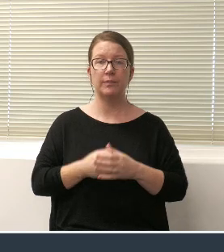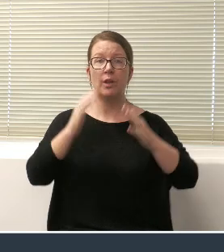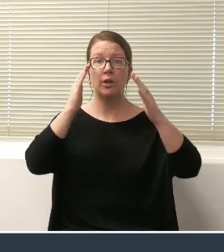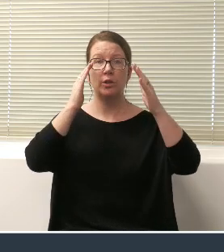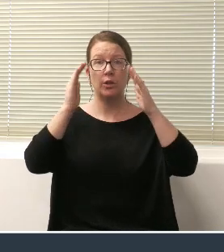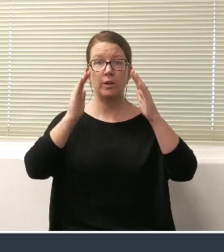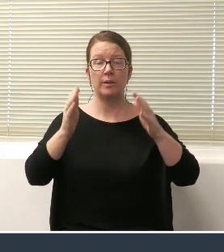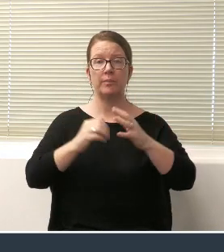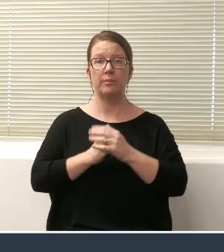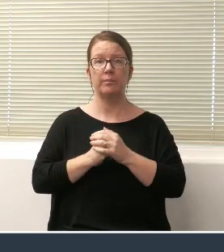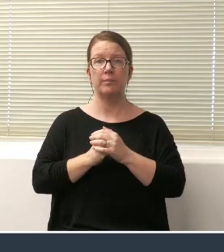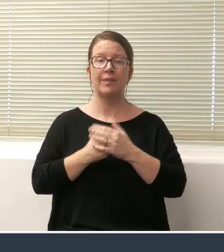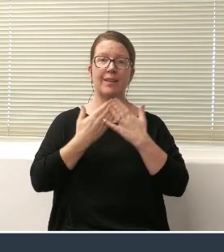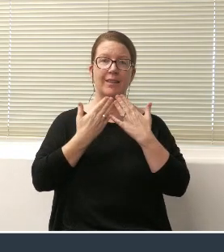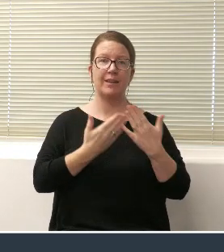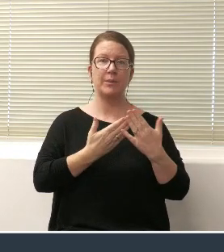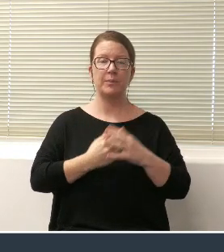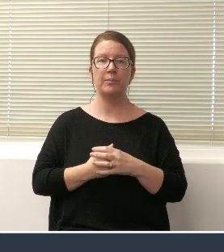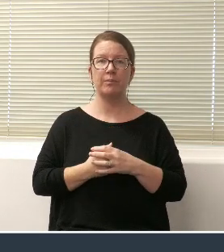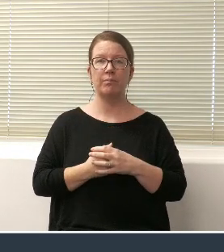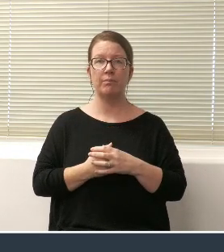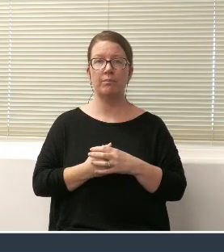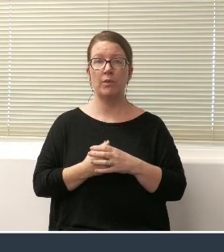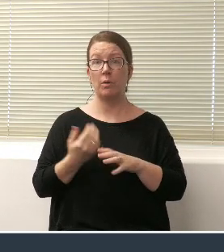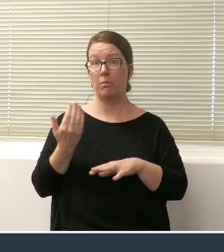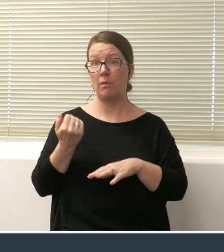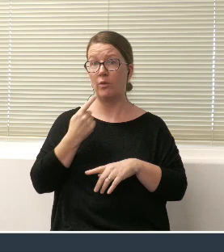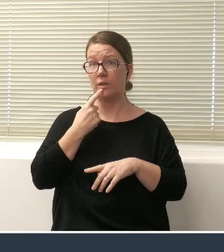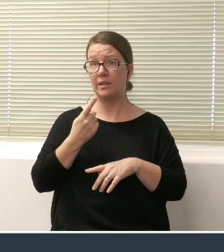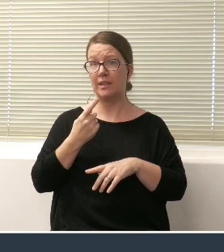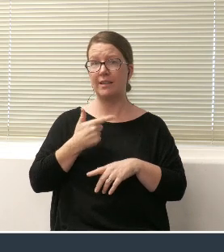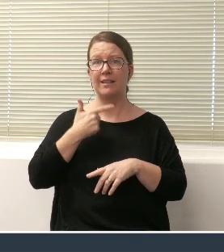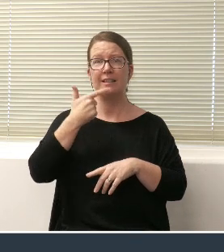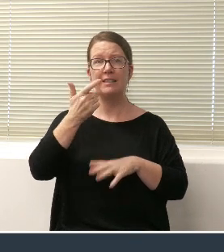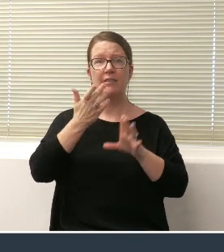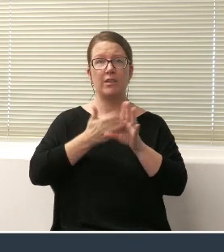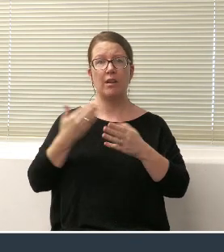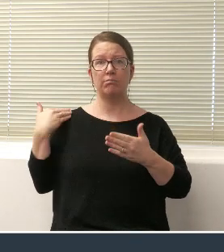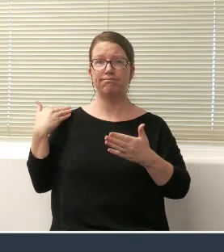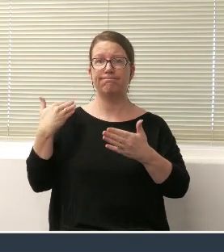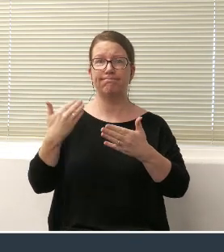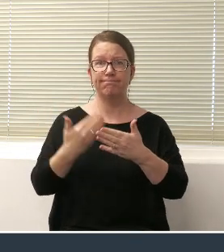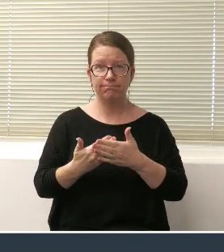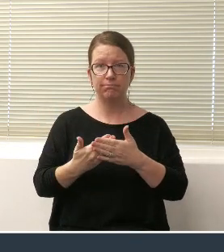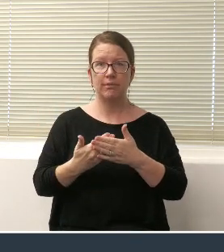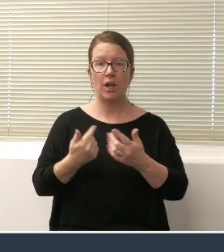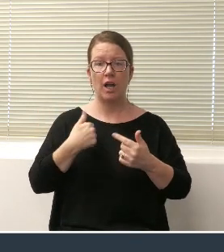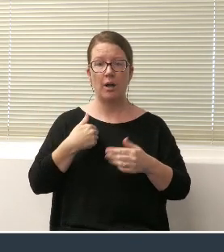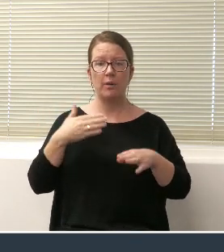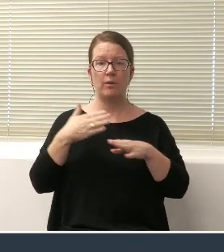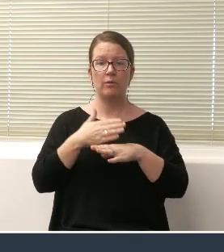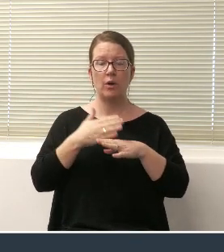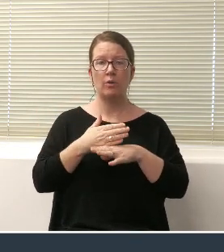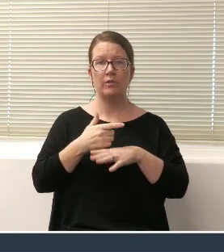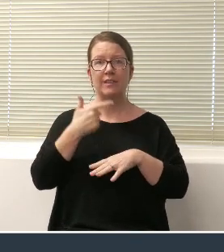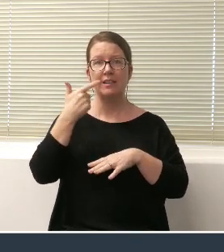Kia ora, thank you, Your Worship. As Darren mentioned, it's been a 7-year journey. I've been involved for